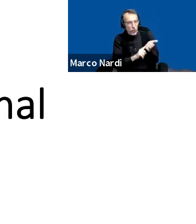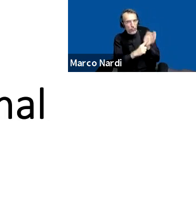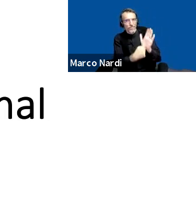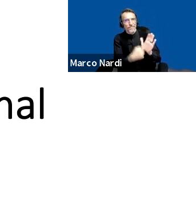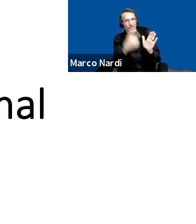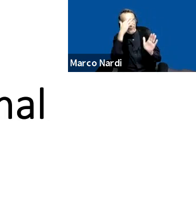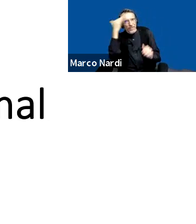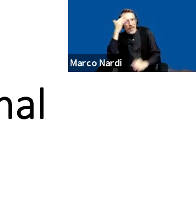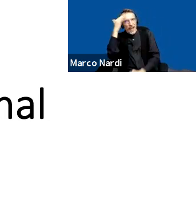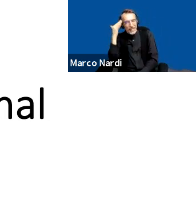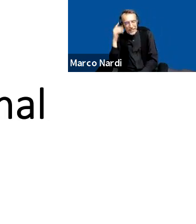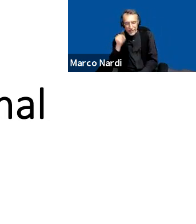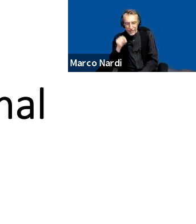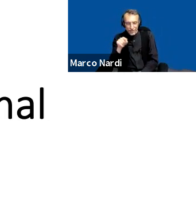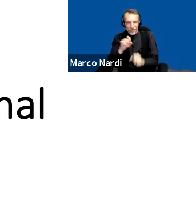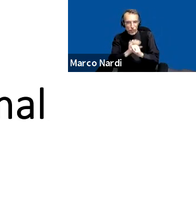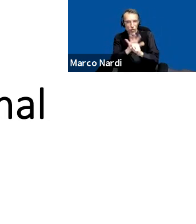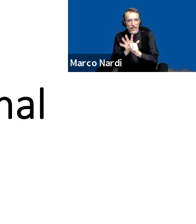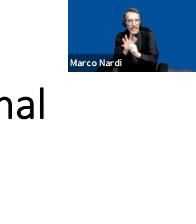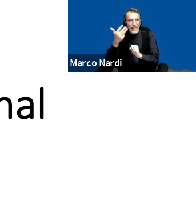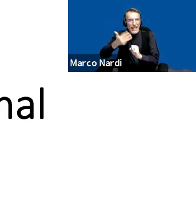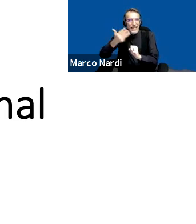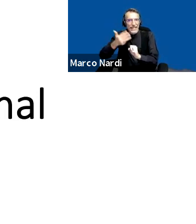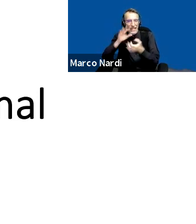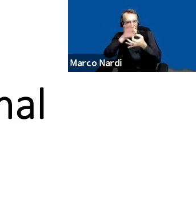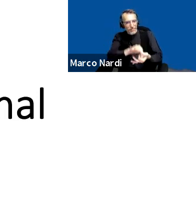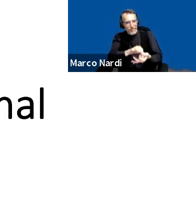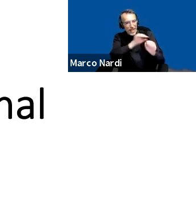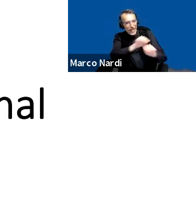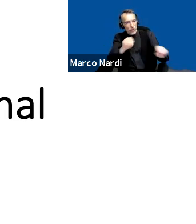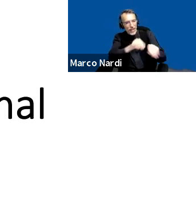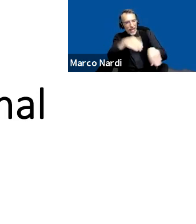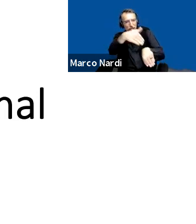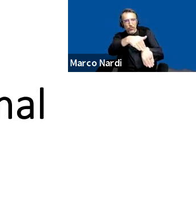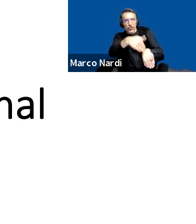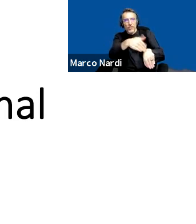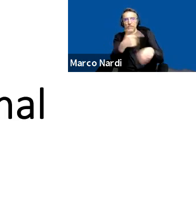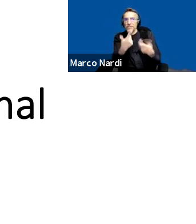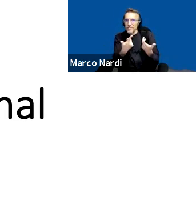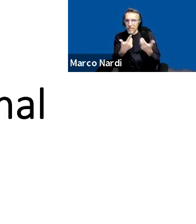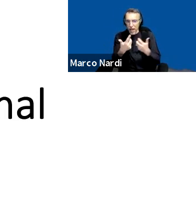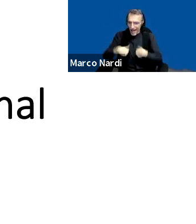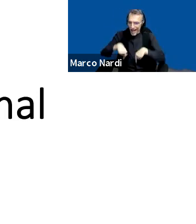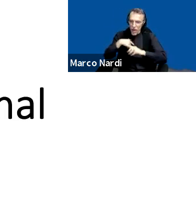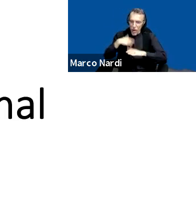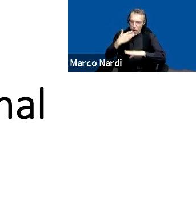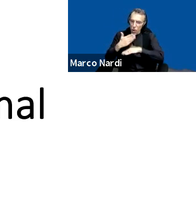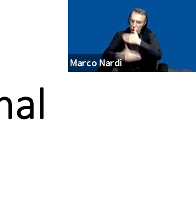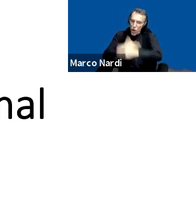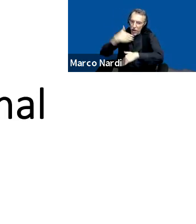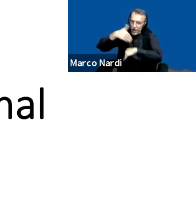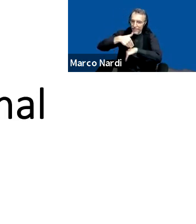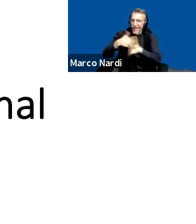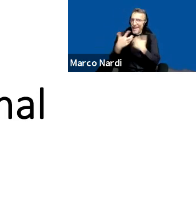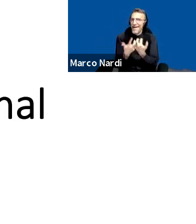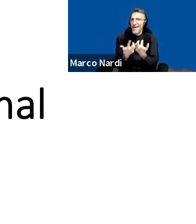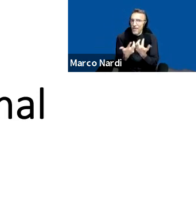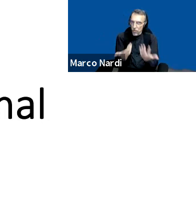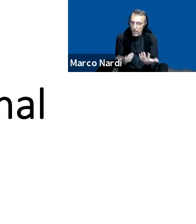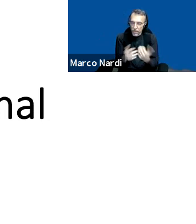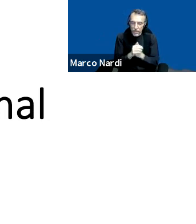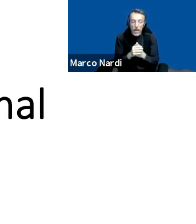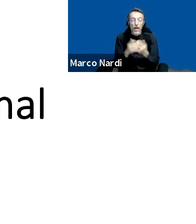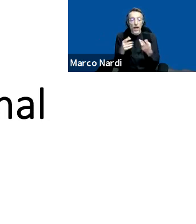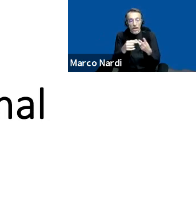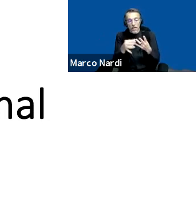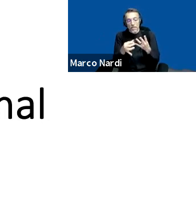on COVID-19 and its relationship to education and relationship to some of our work, and then talk about a few of the